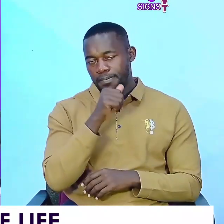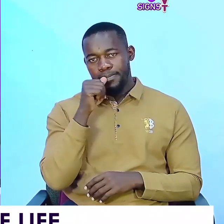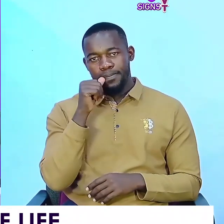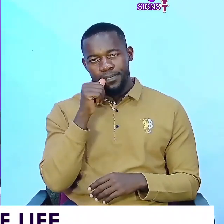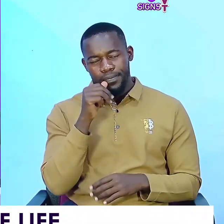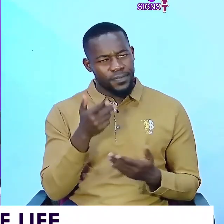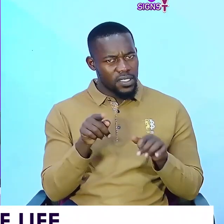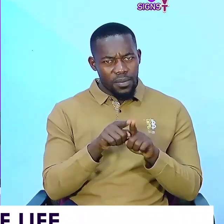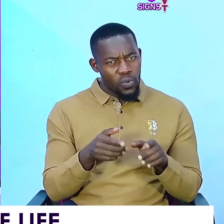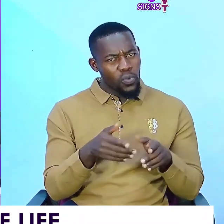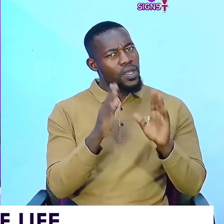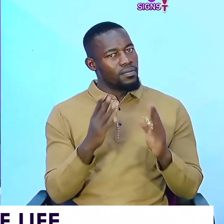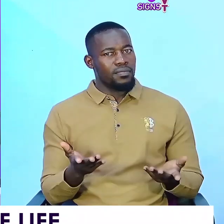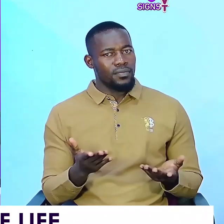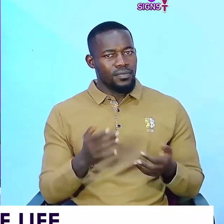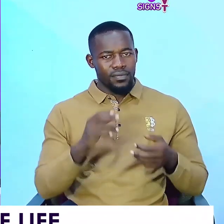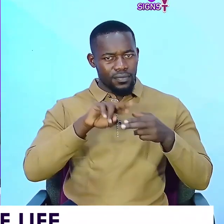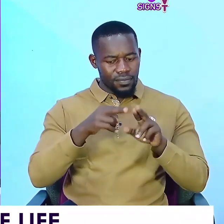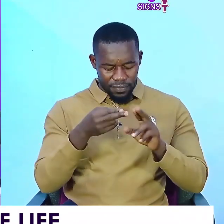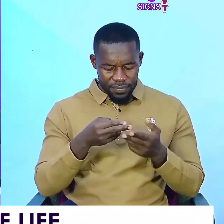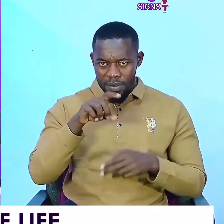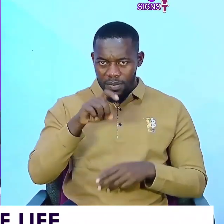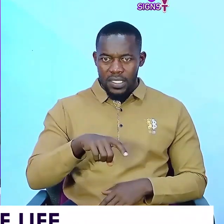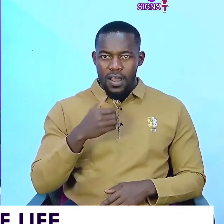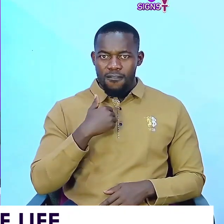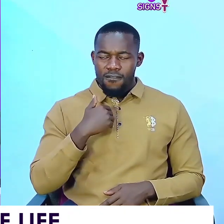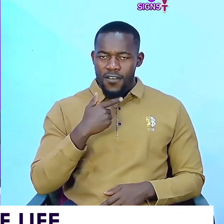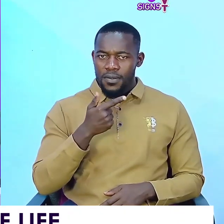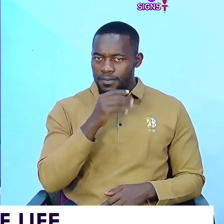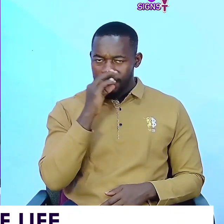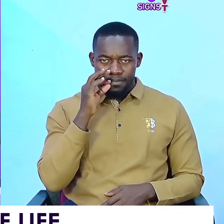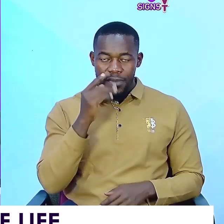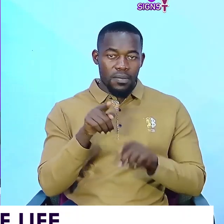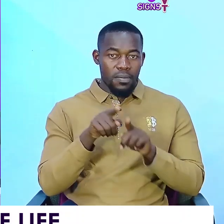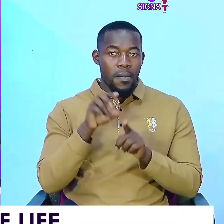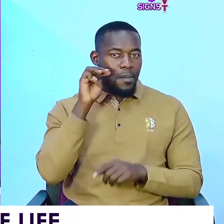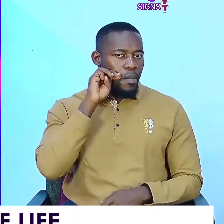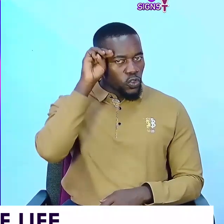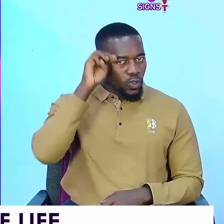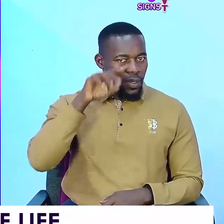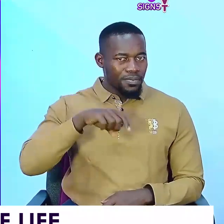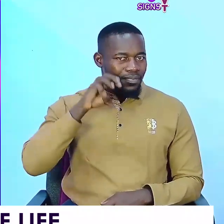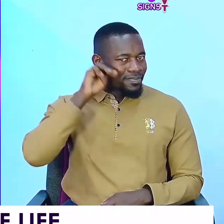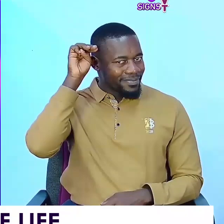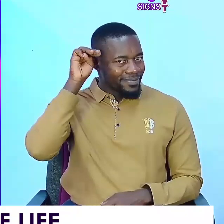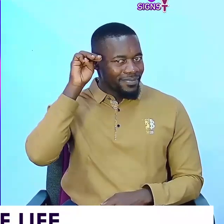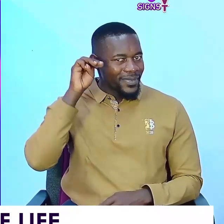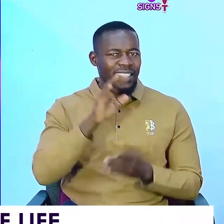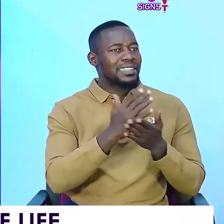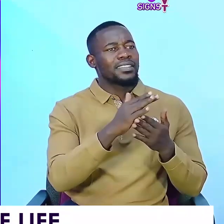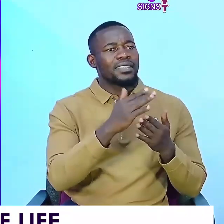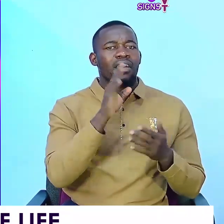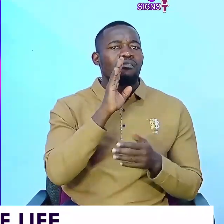Or is that what you're talking about? That's maturity again. It's all interconnected, and that is maturity, because we have seen